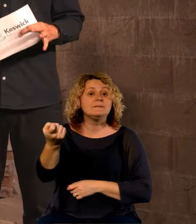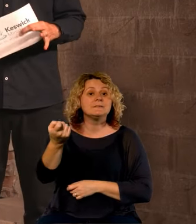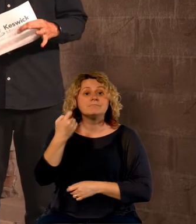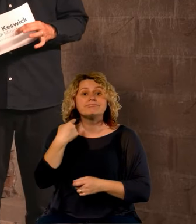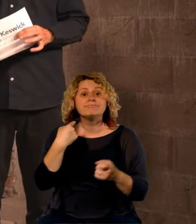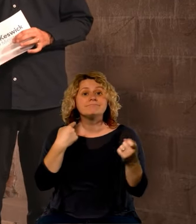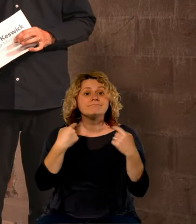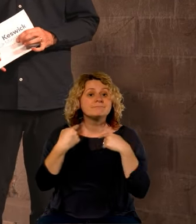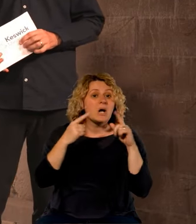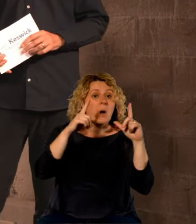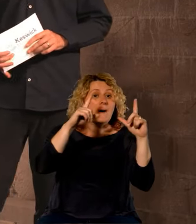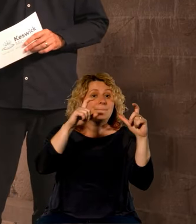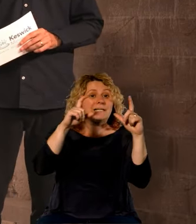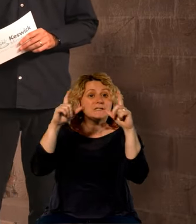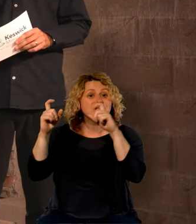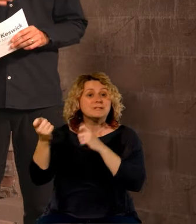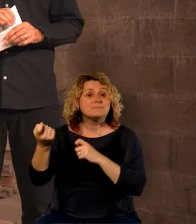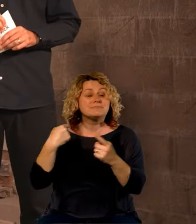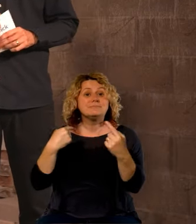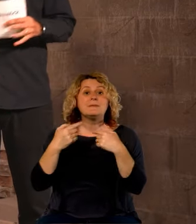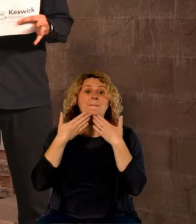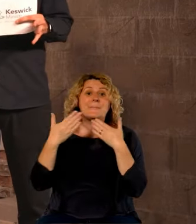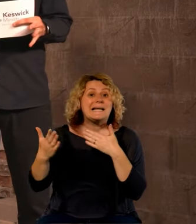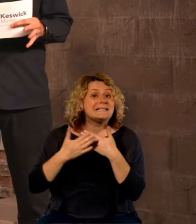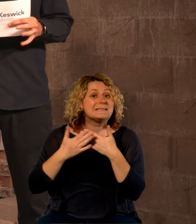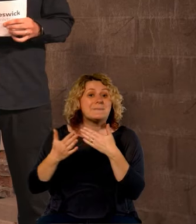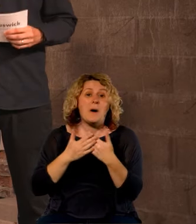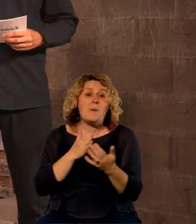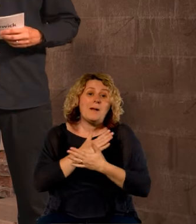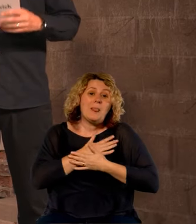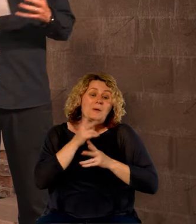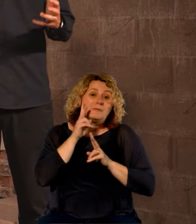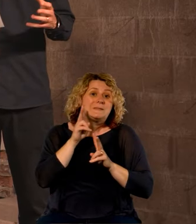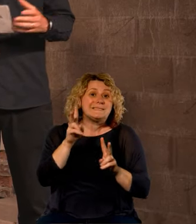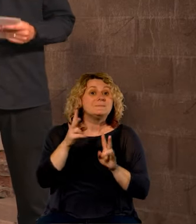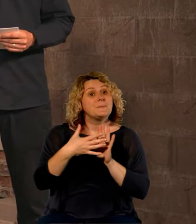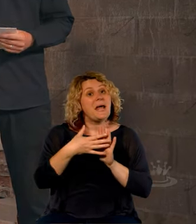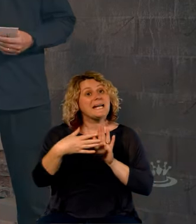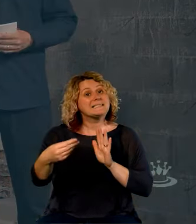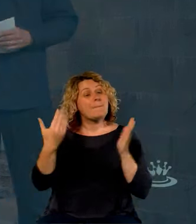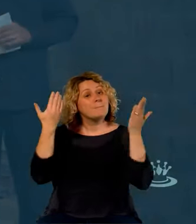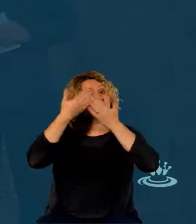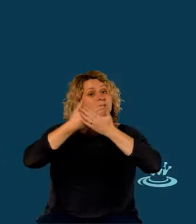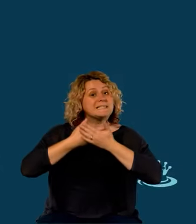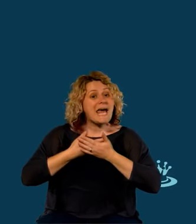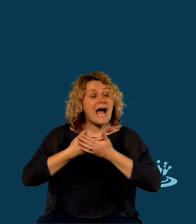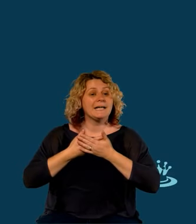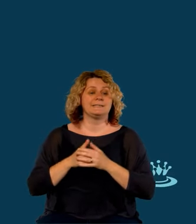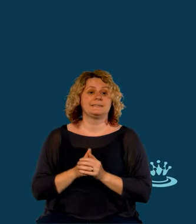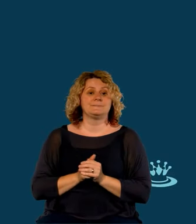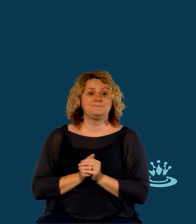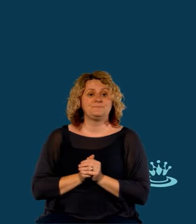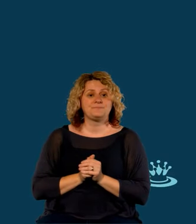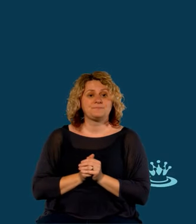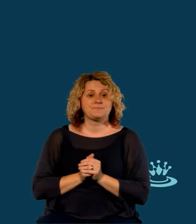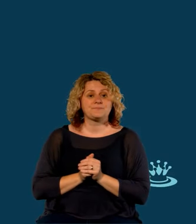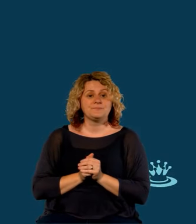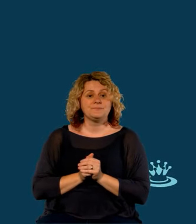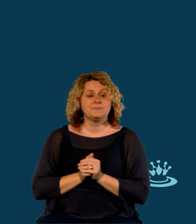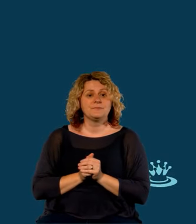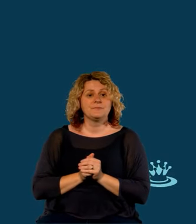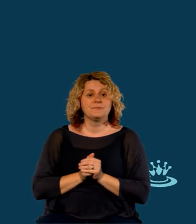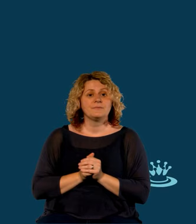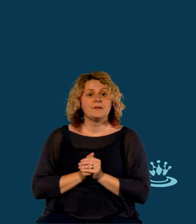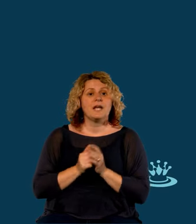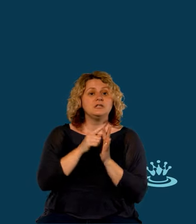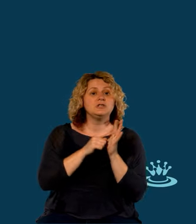the pictures you've been sending. Keep them coming. We're loving those. Here's a few that we've had again today. Here's Jane and